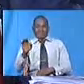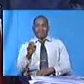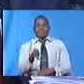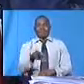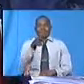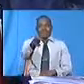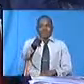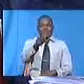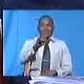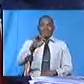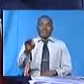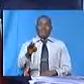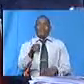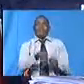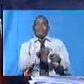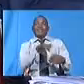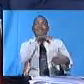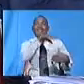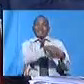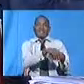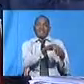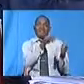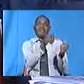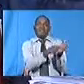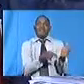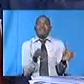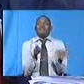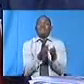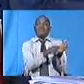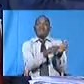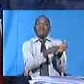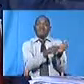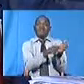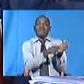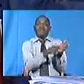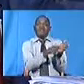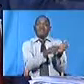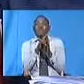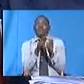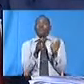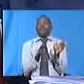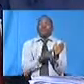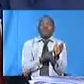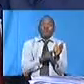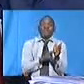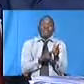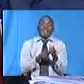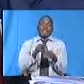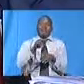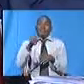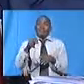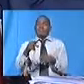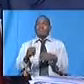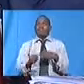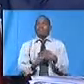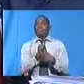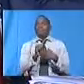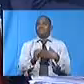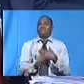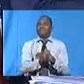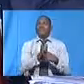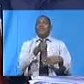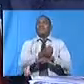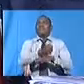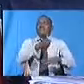and attached the press conference, making all manner of allegations as to why